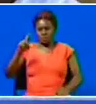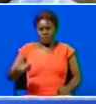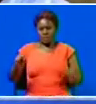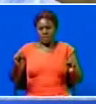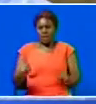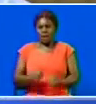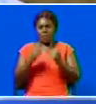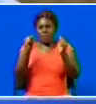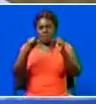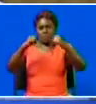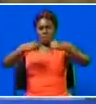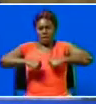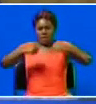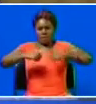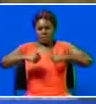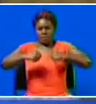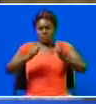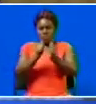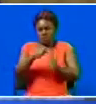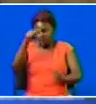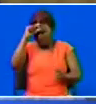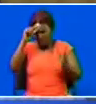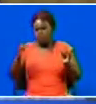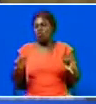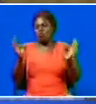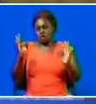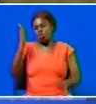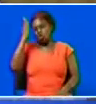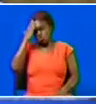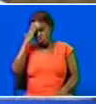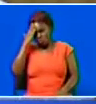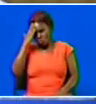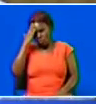with the collusion of government officials,